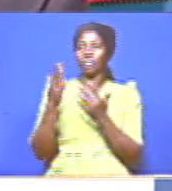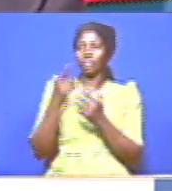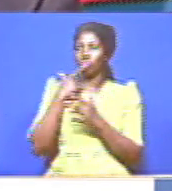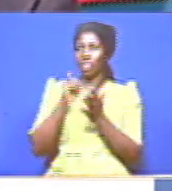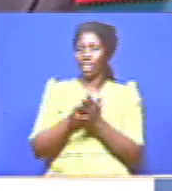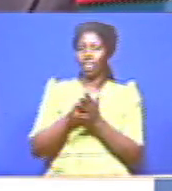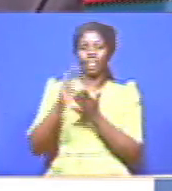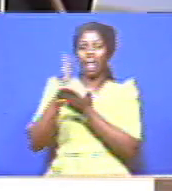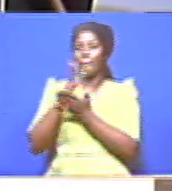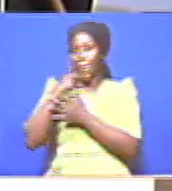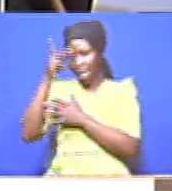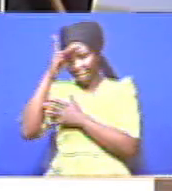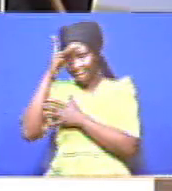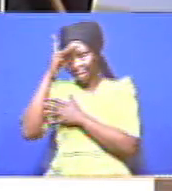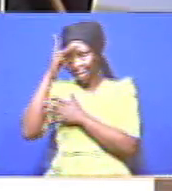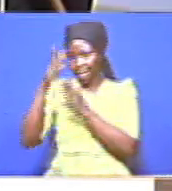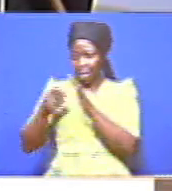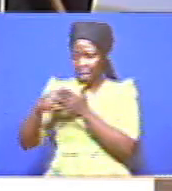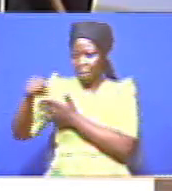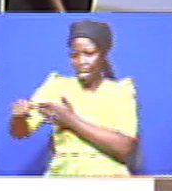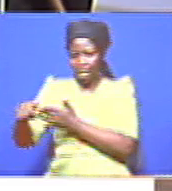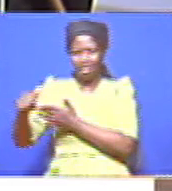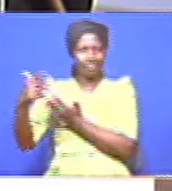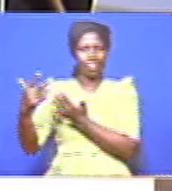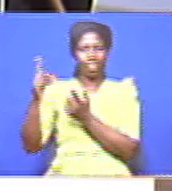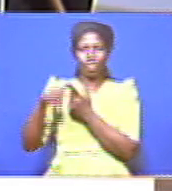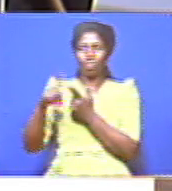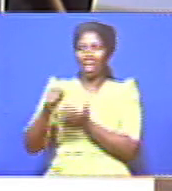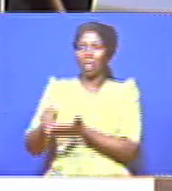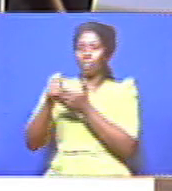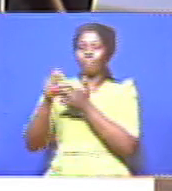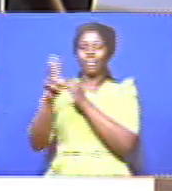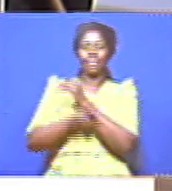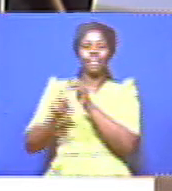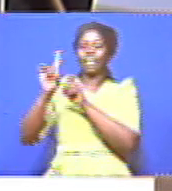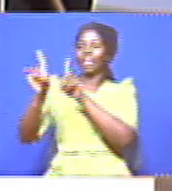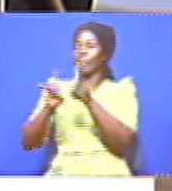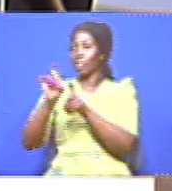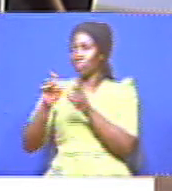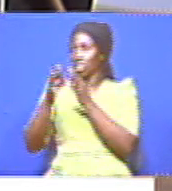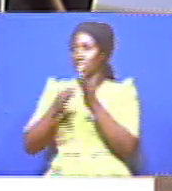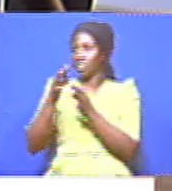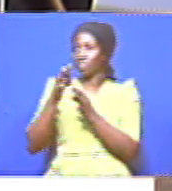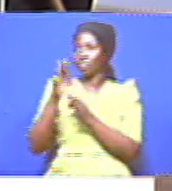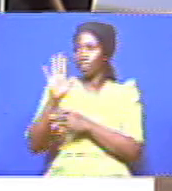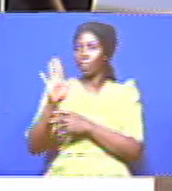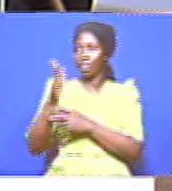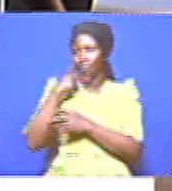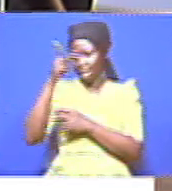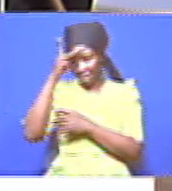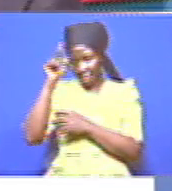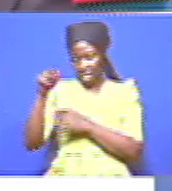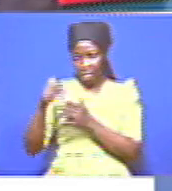To facilitate the cheating. Yes. Right. If your child is aware, the parent is contributing to facilitate the